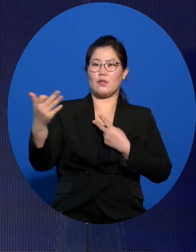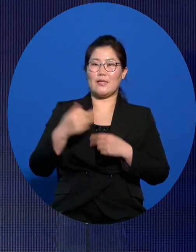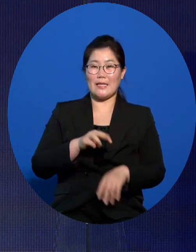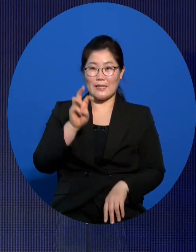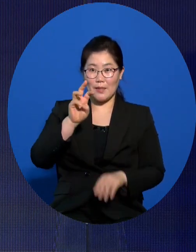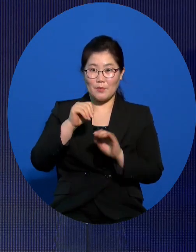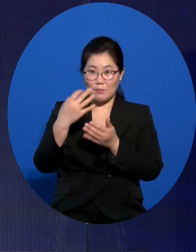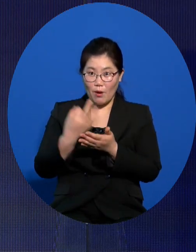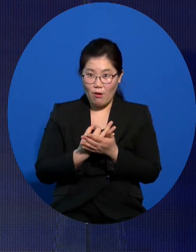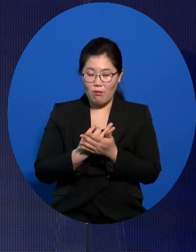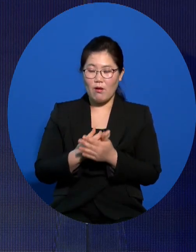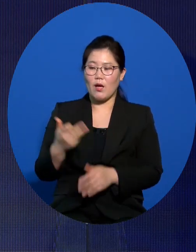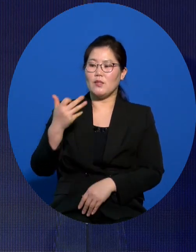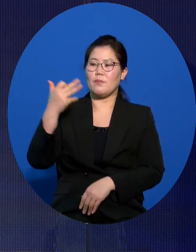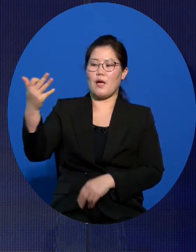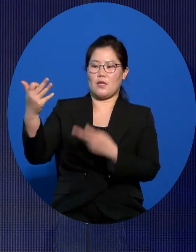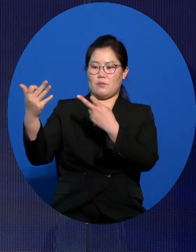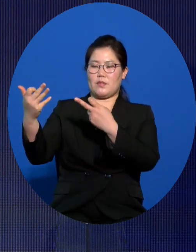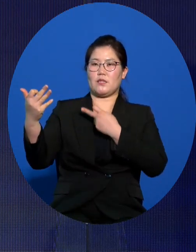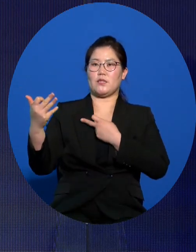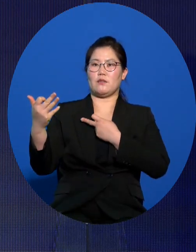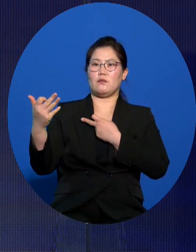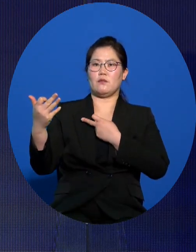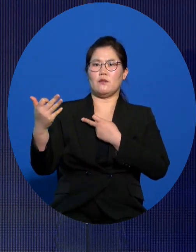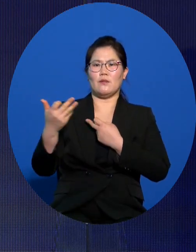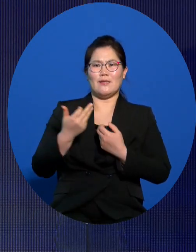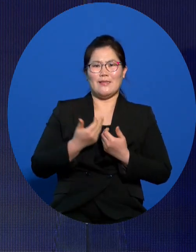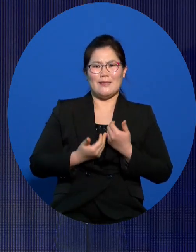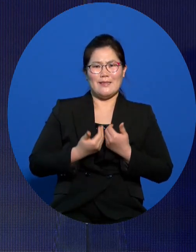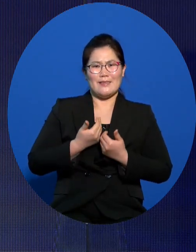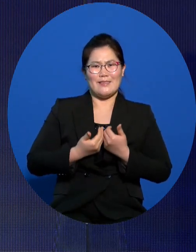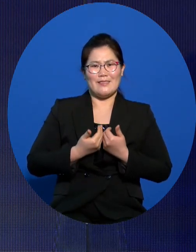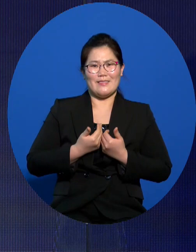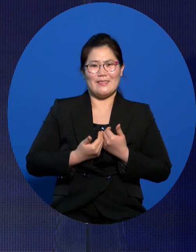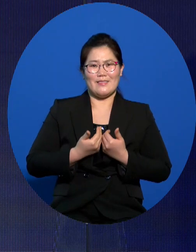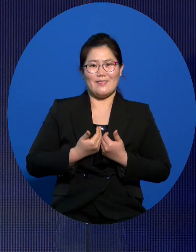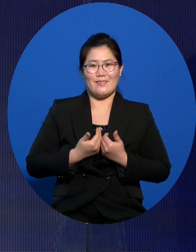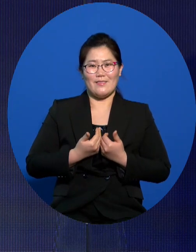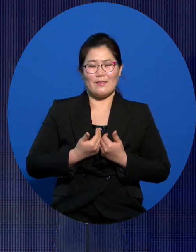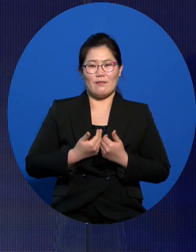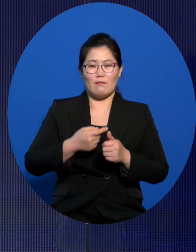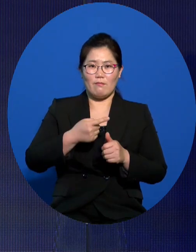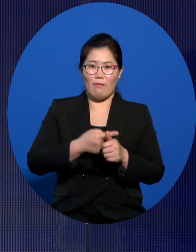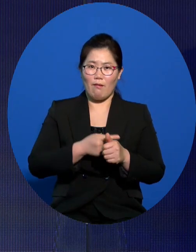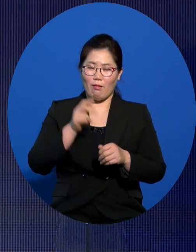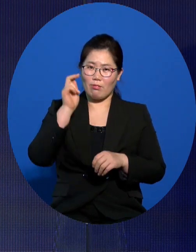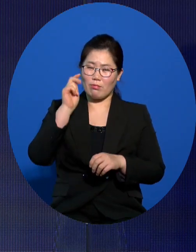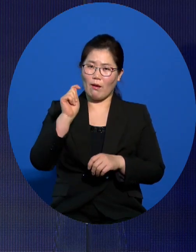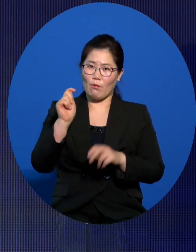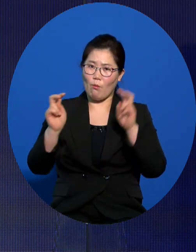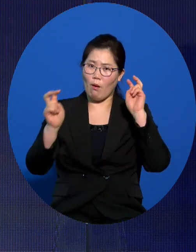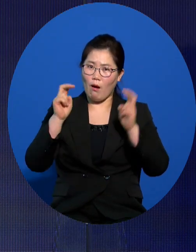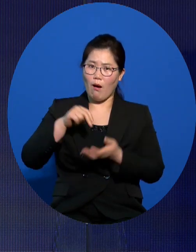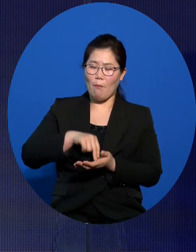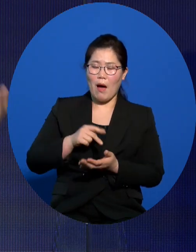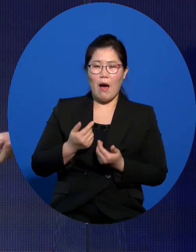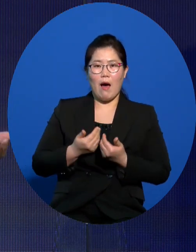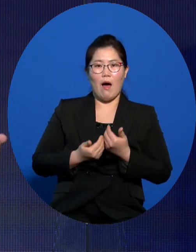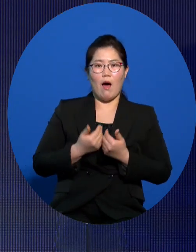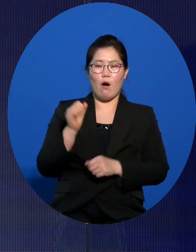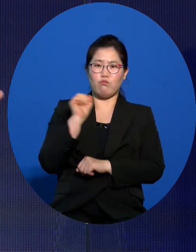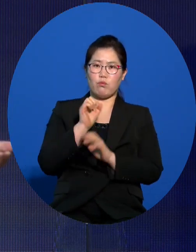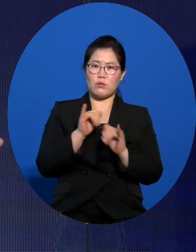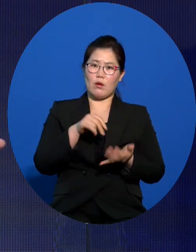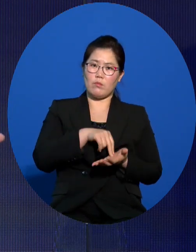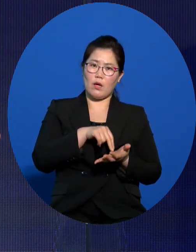then from that company, a certain amount would be paid to the drivers. So that was